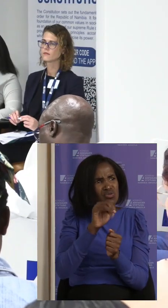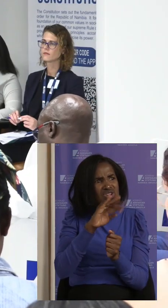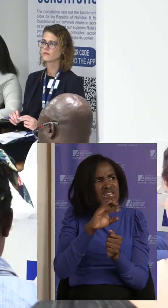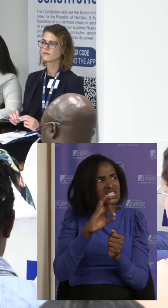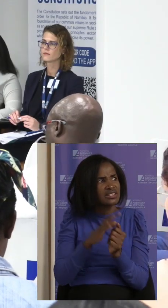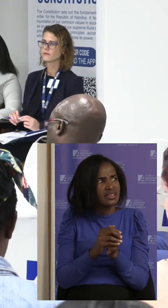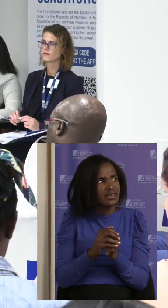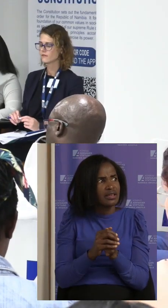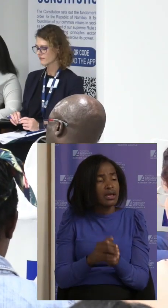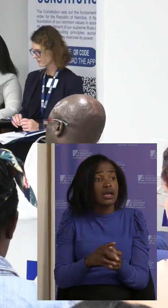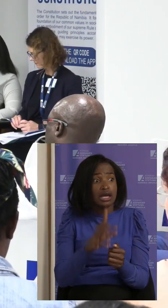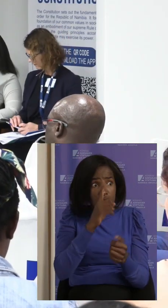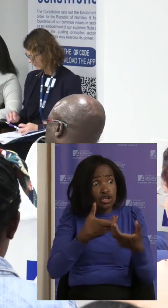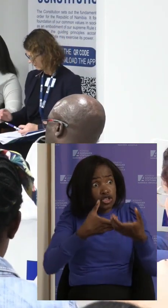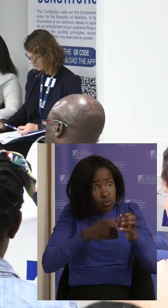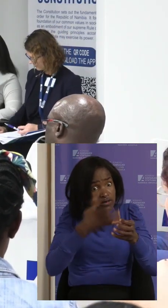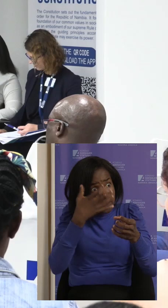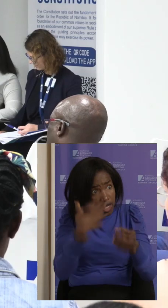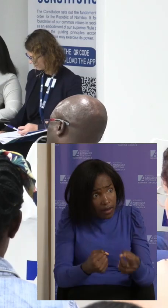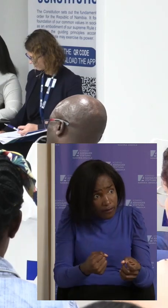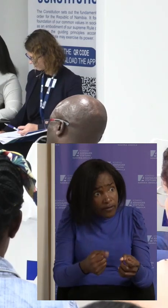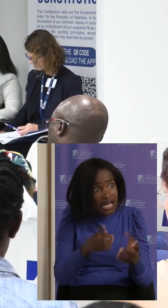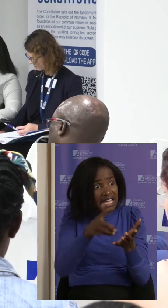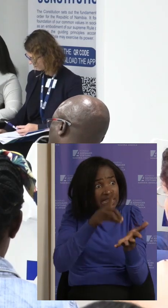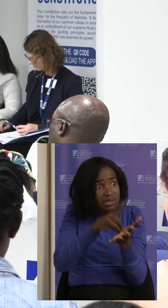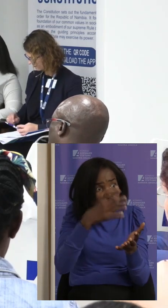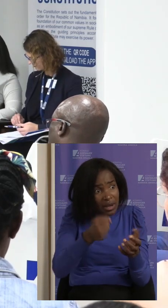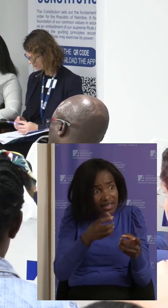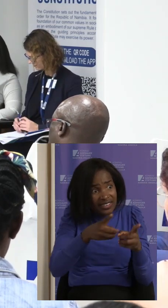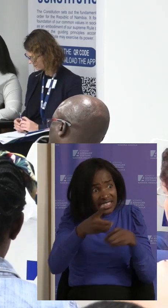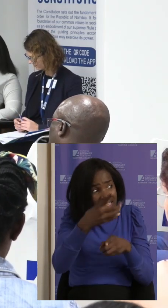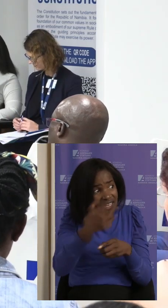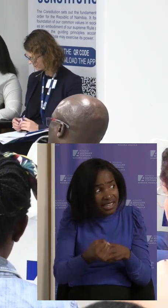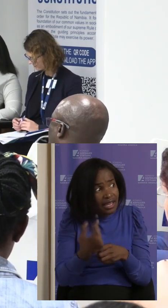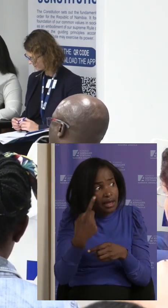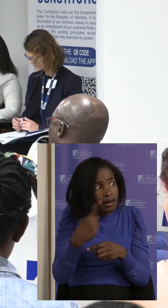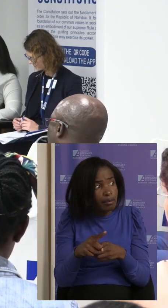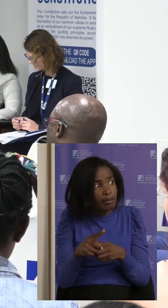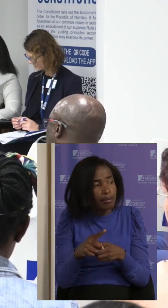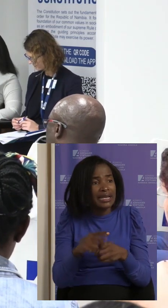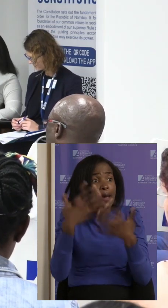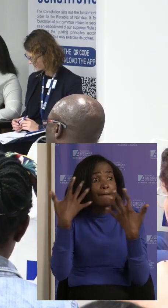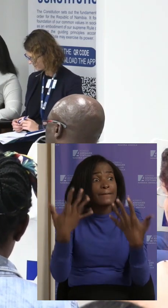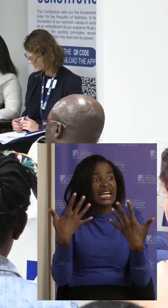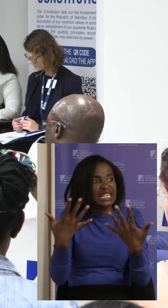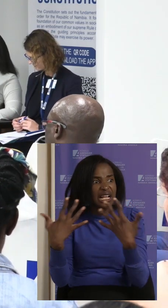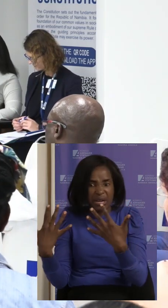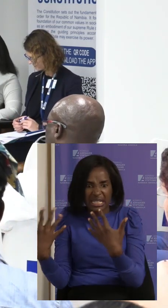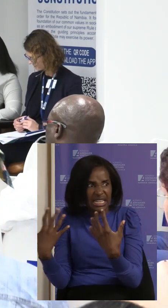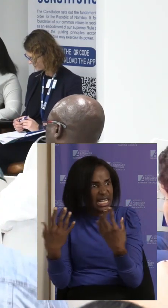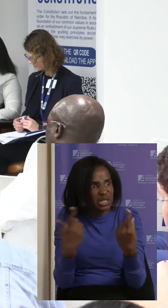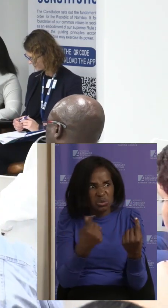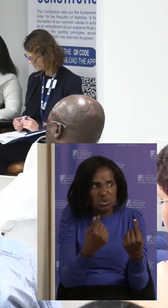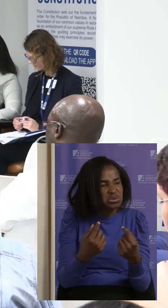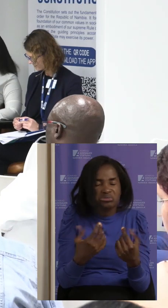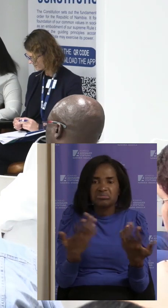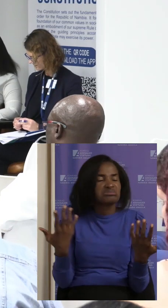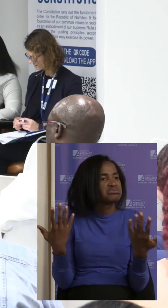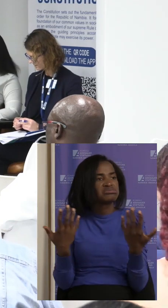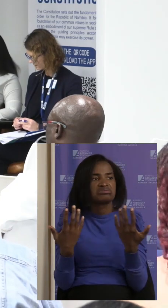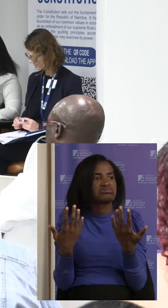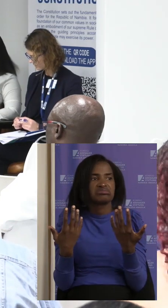are qualified teachers who have the diploma, the degree, everything, but when it comes to the practical part, they don't have it.